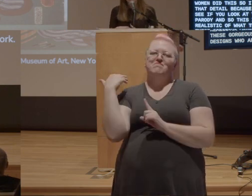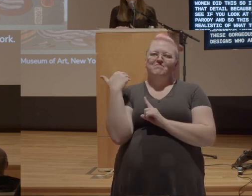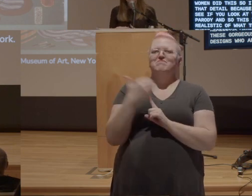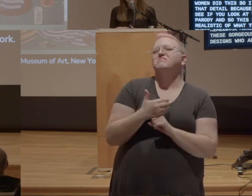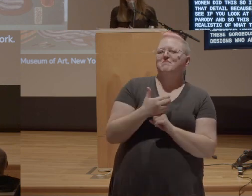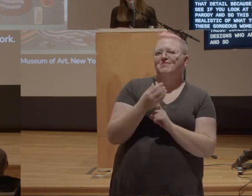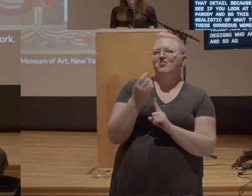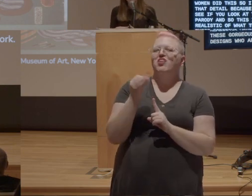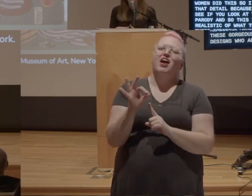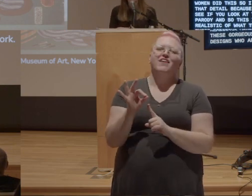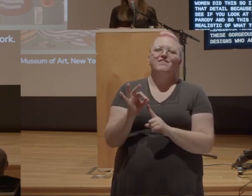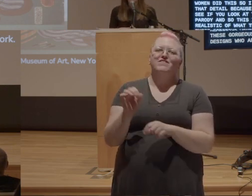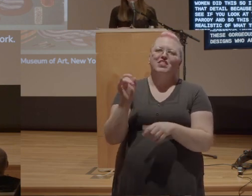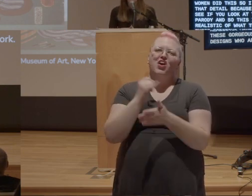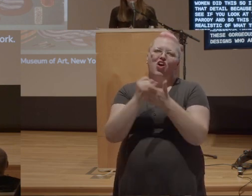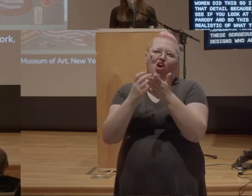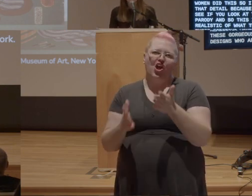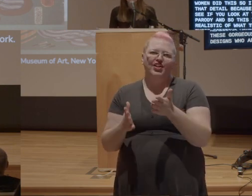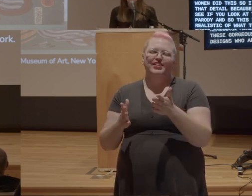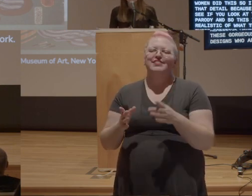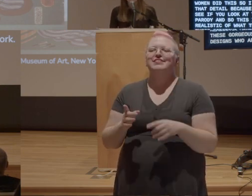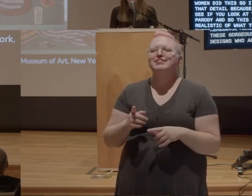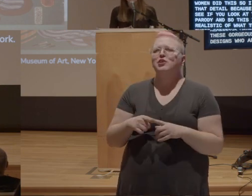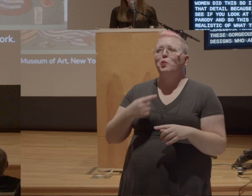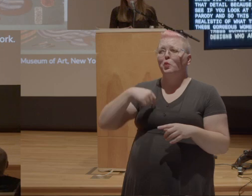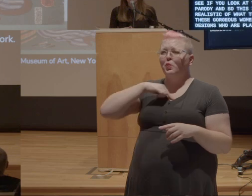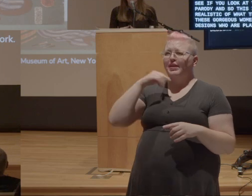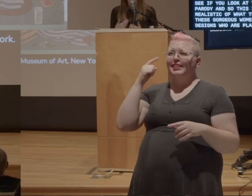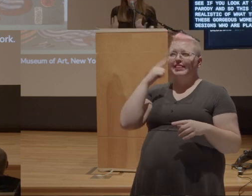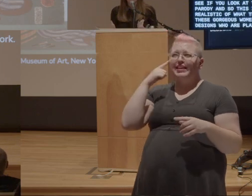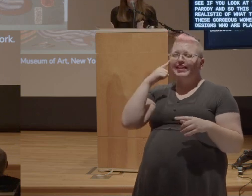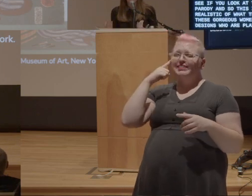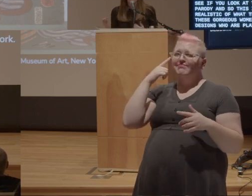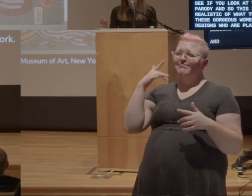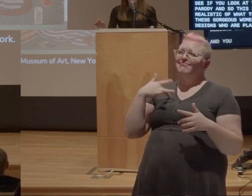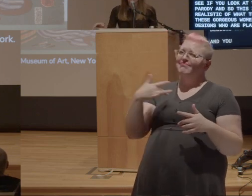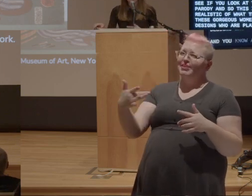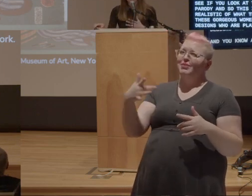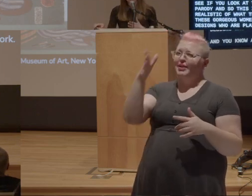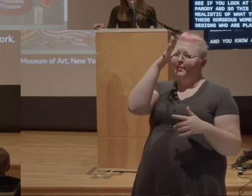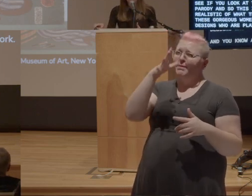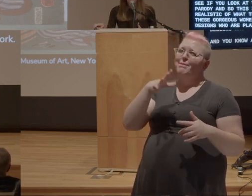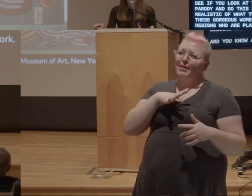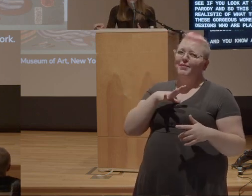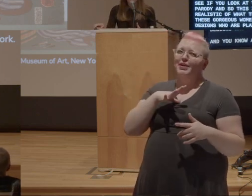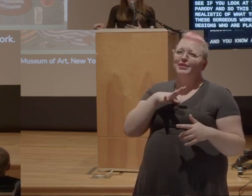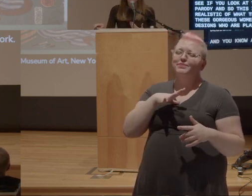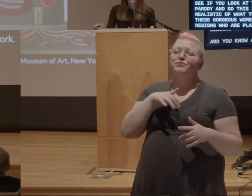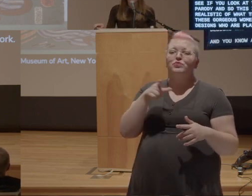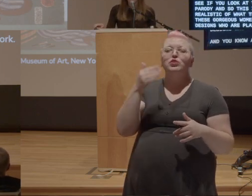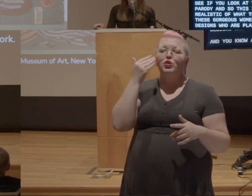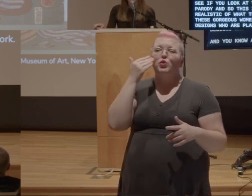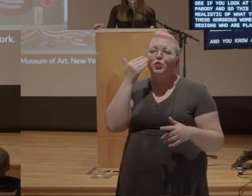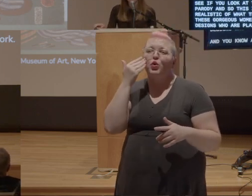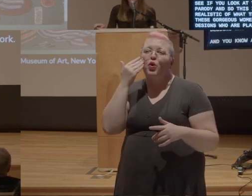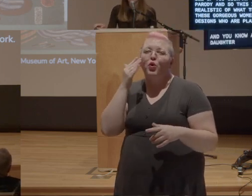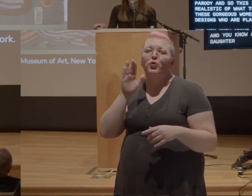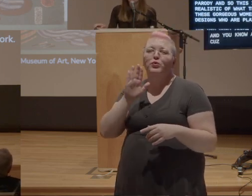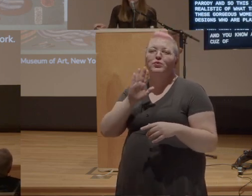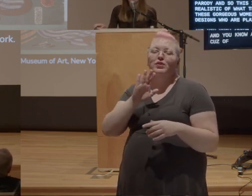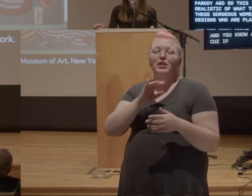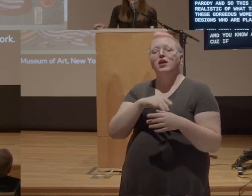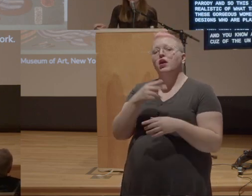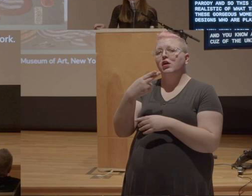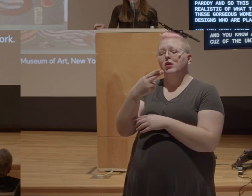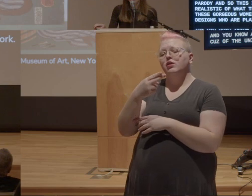And so as far as we know, they were mostly men. And we know about Katsushika Hokusai's daughter because of the